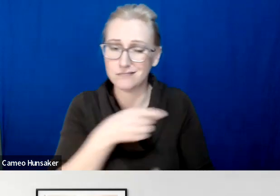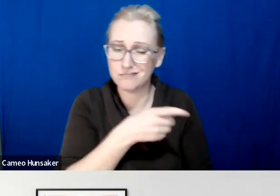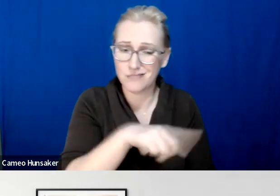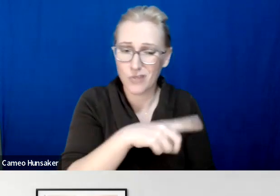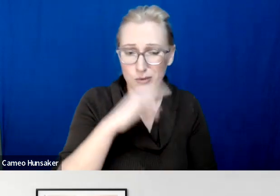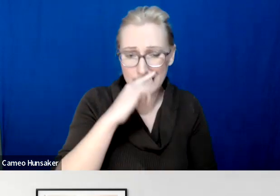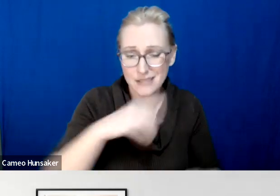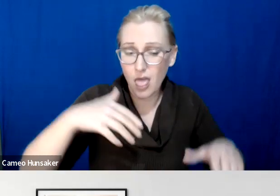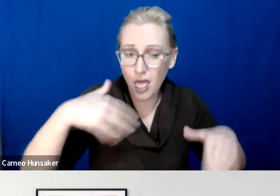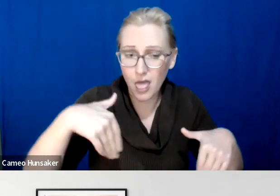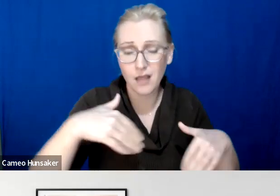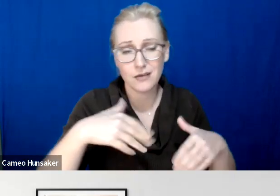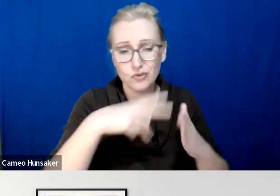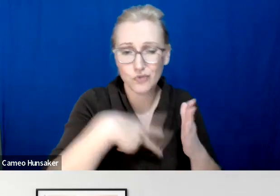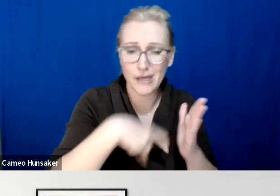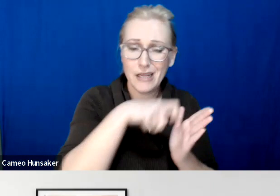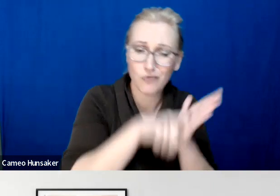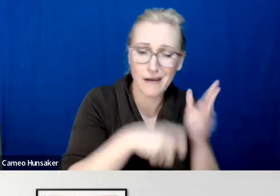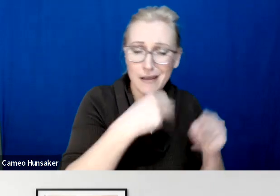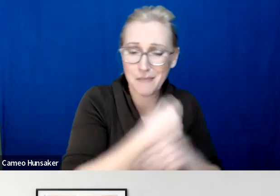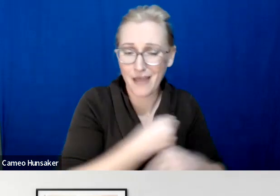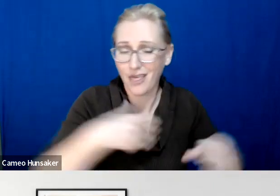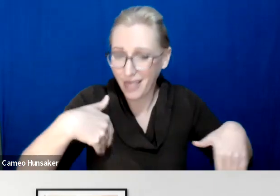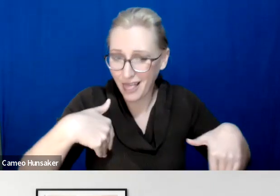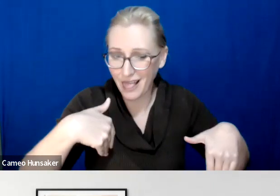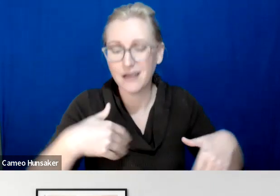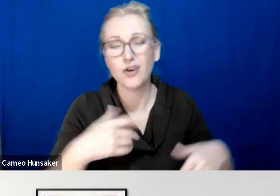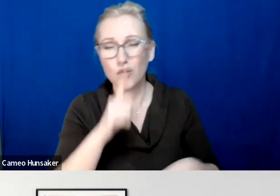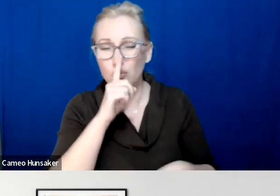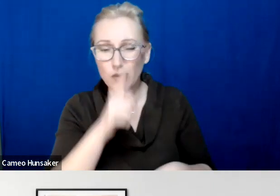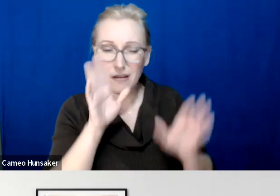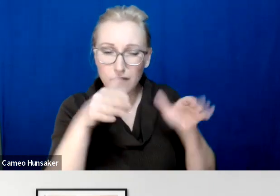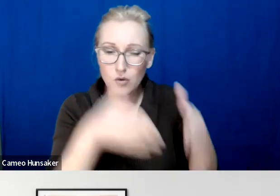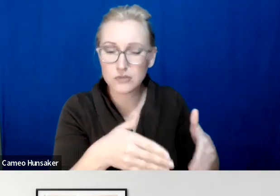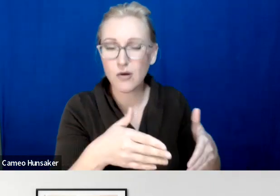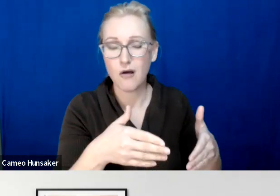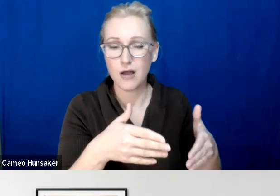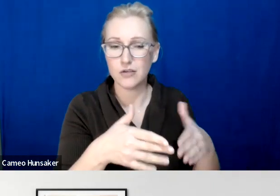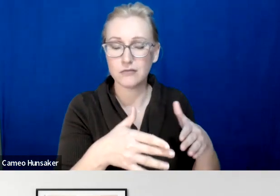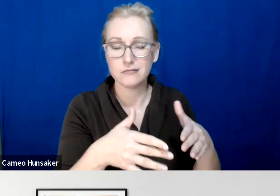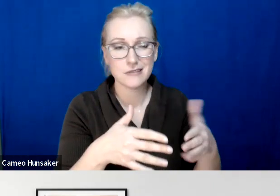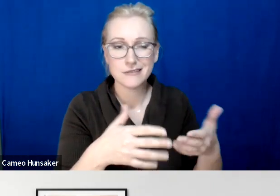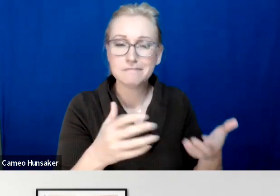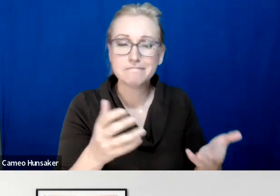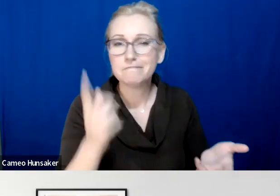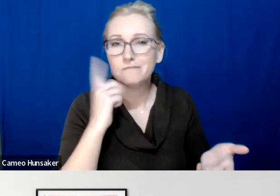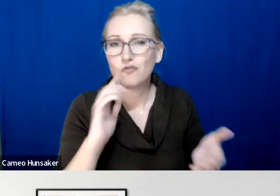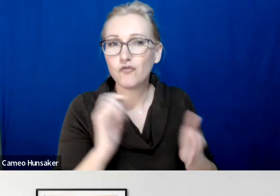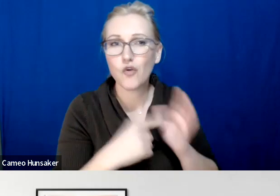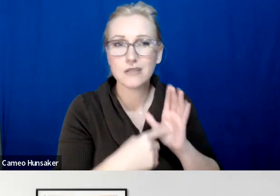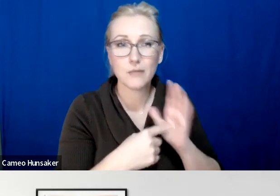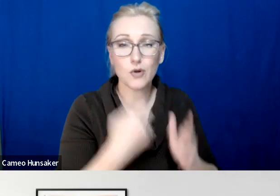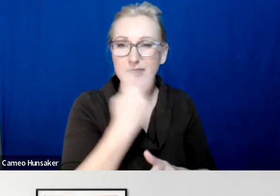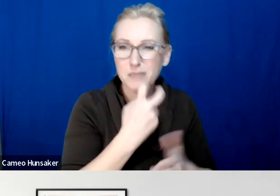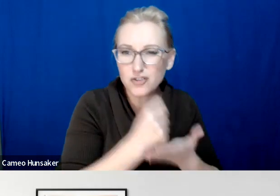developmental milestones that perhaps they're missing. So they may be getting things like speech therapy, feeding therapy, occupational therapy.